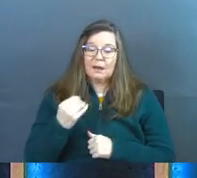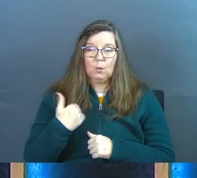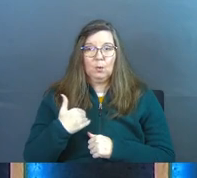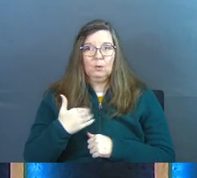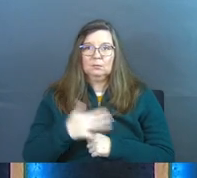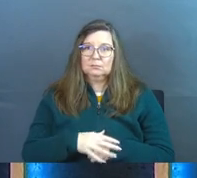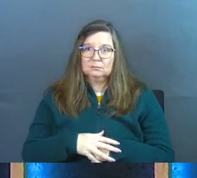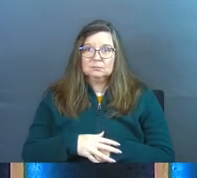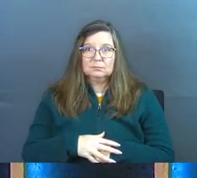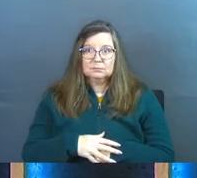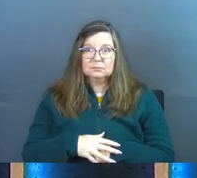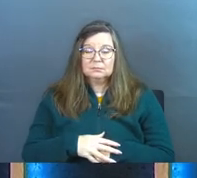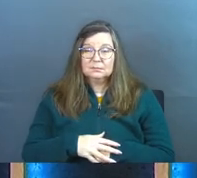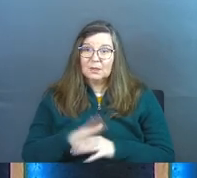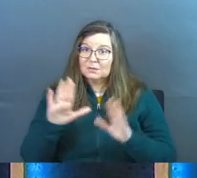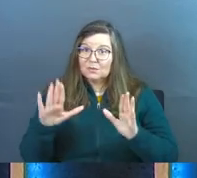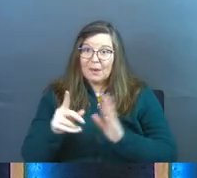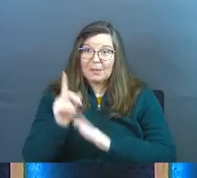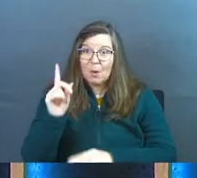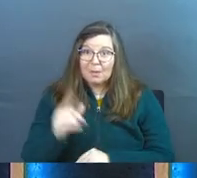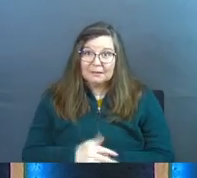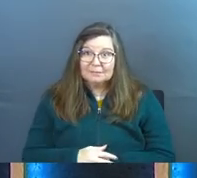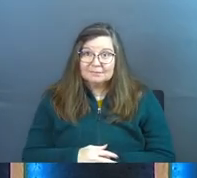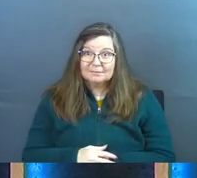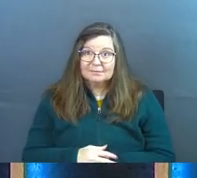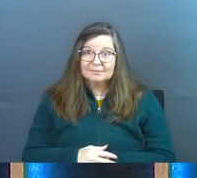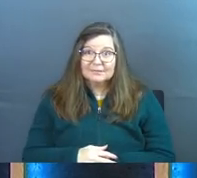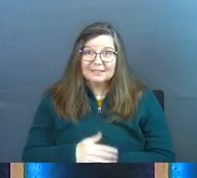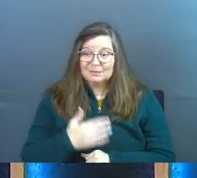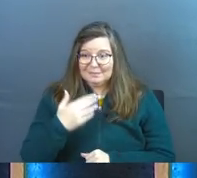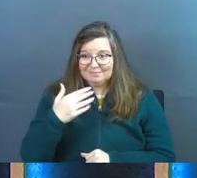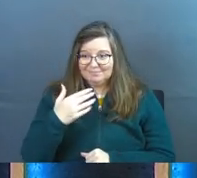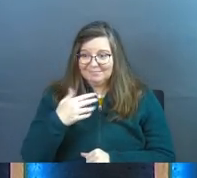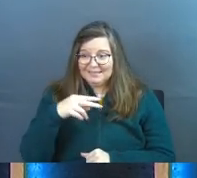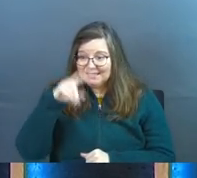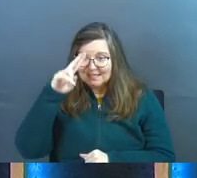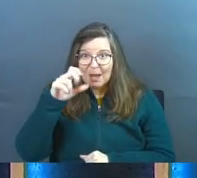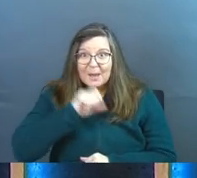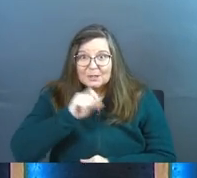man, it was a great moment. Dumb ice cream.